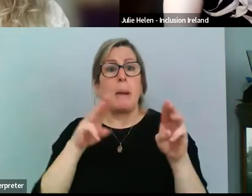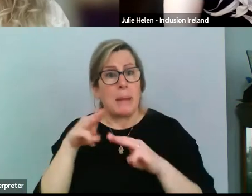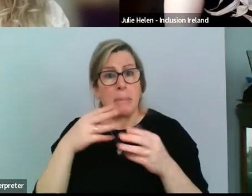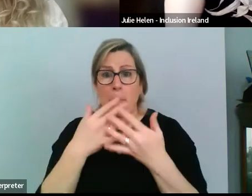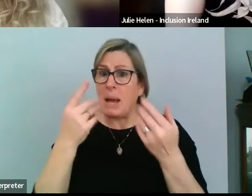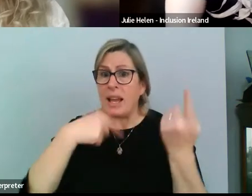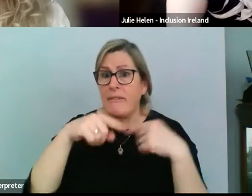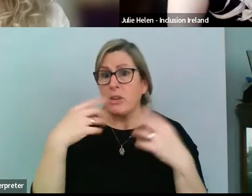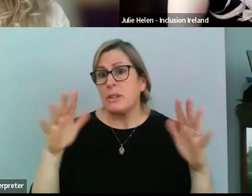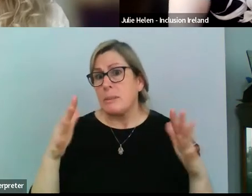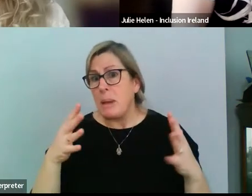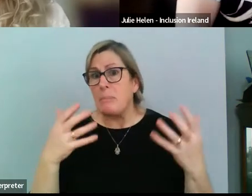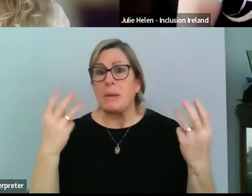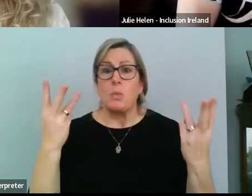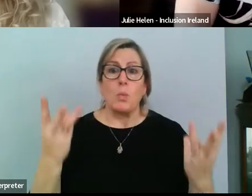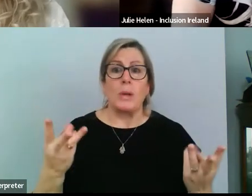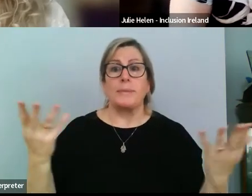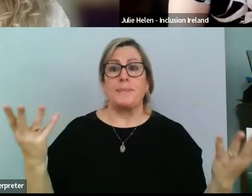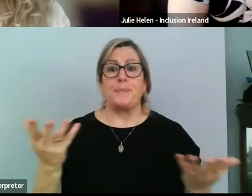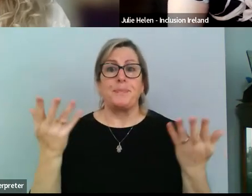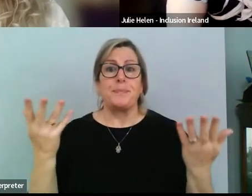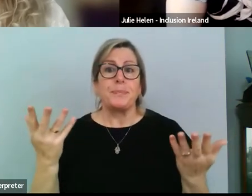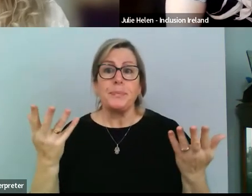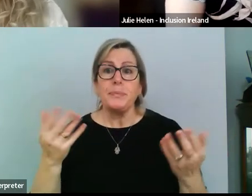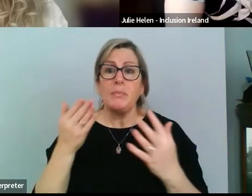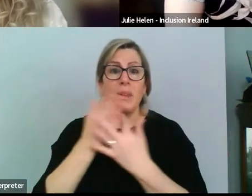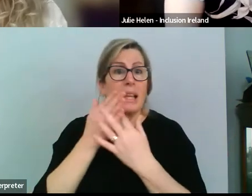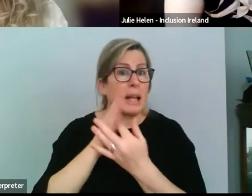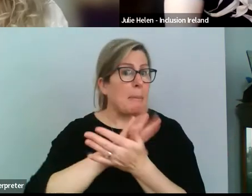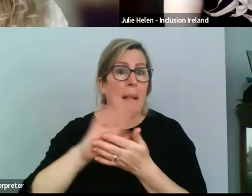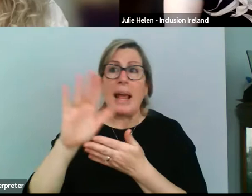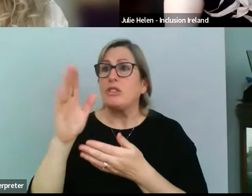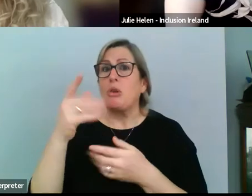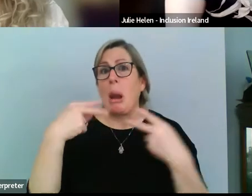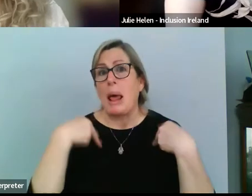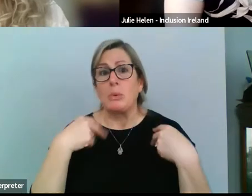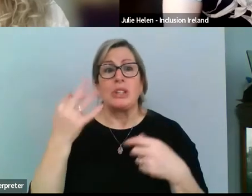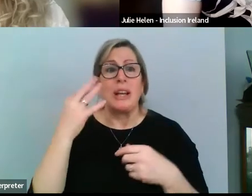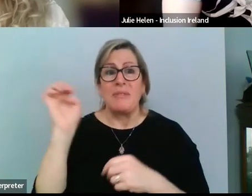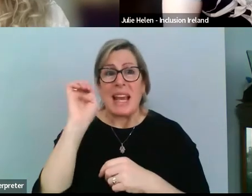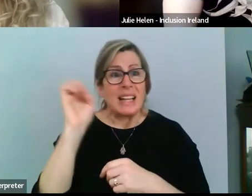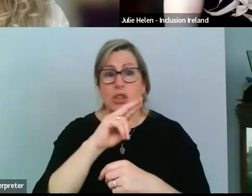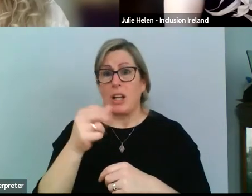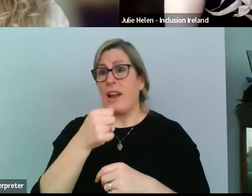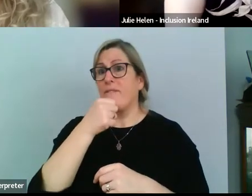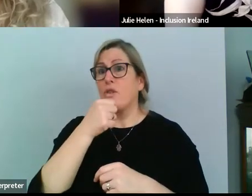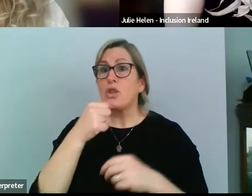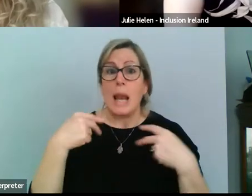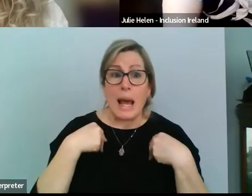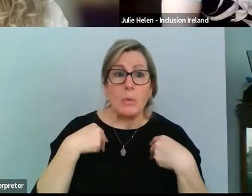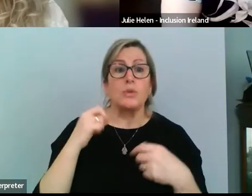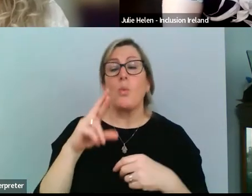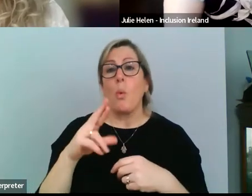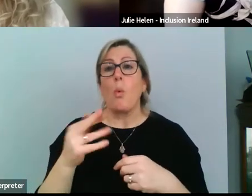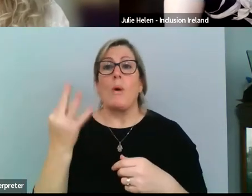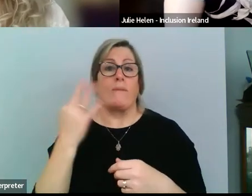of us might want to access plainer language if English isn't our first language, or if we're